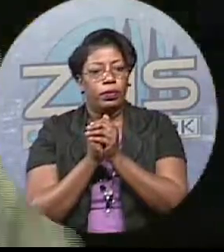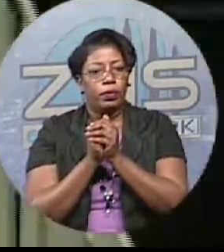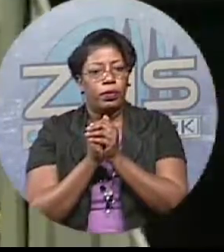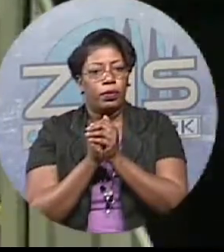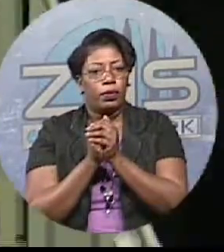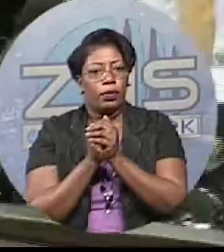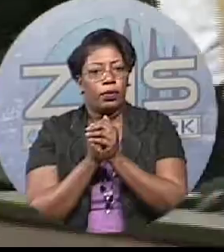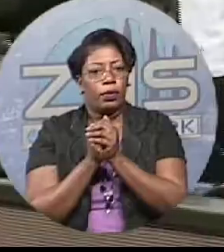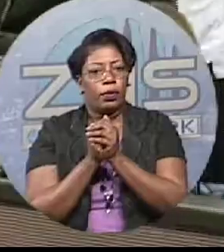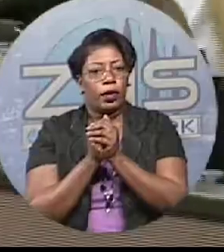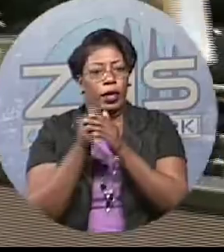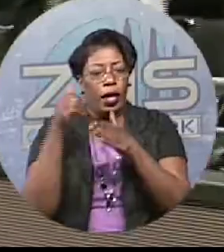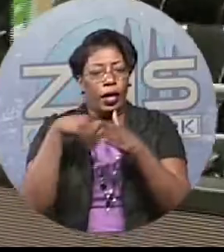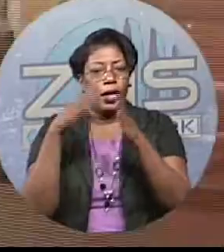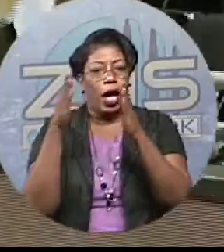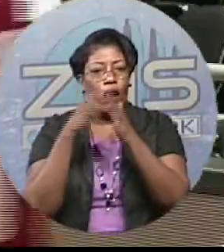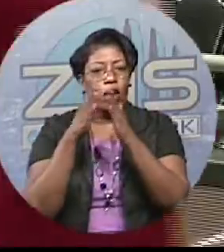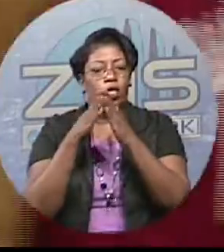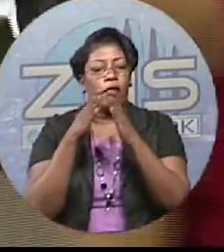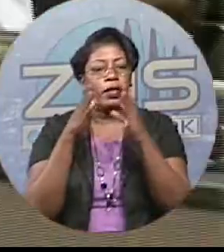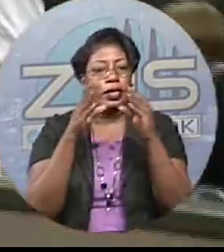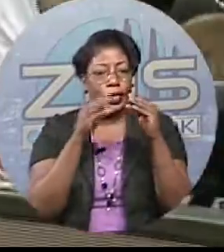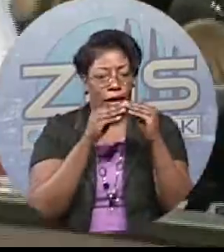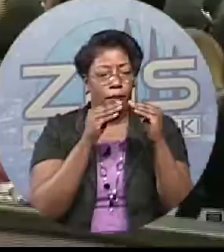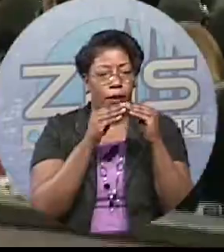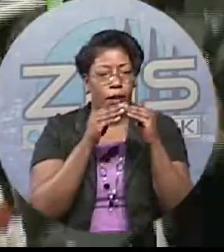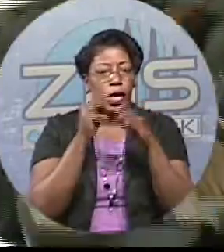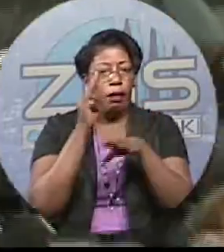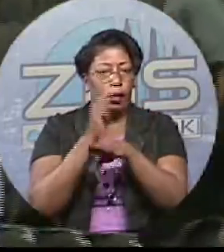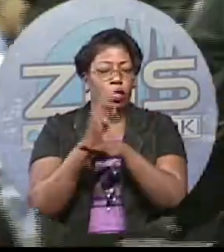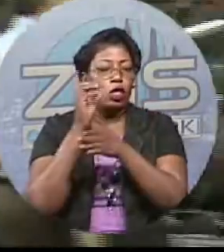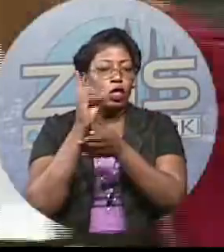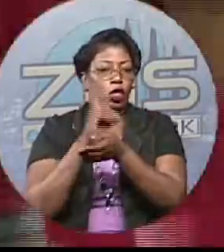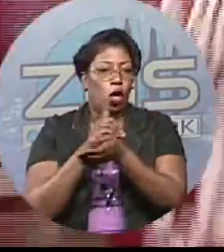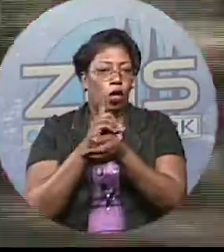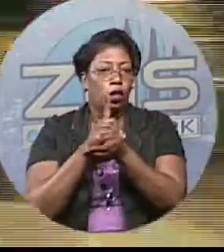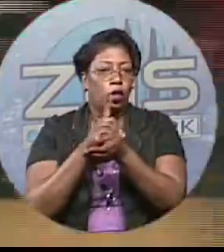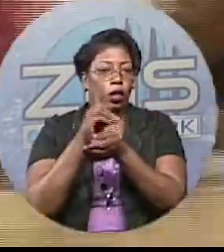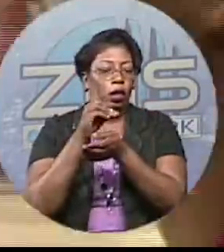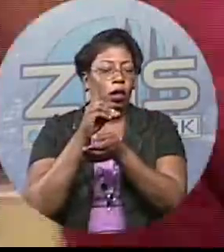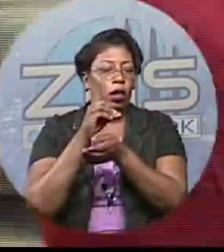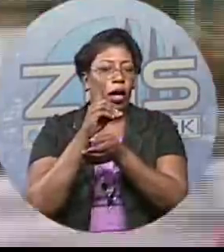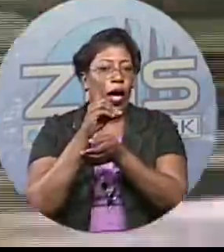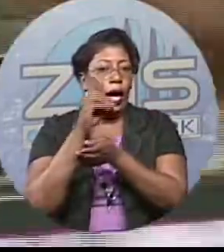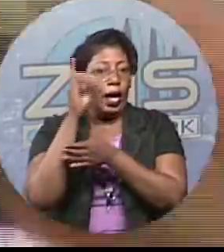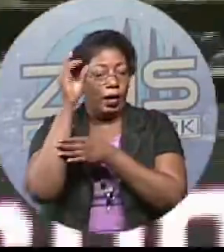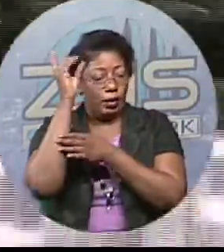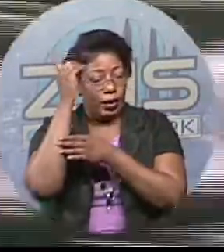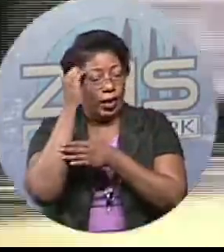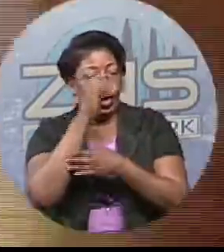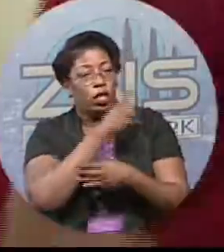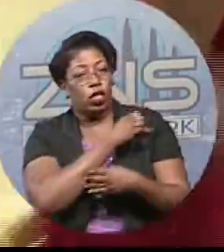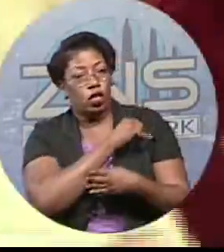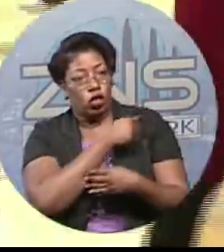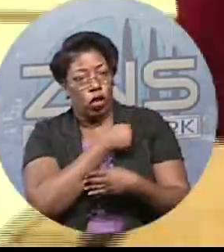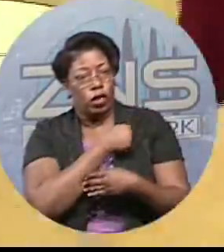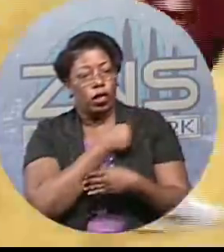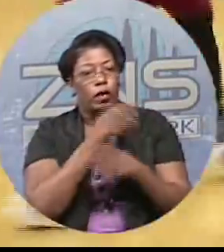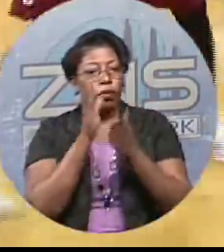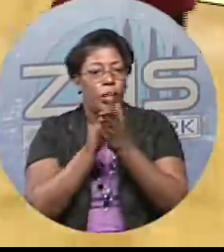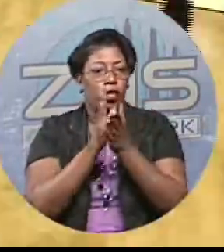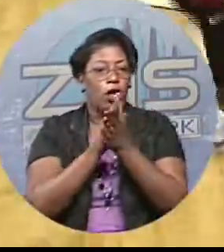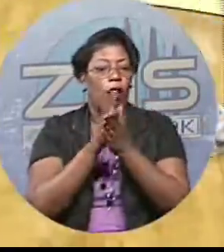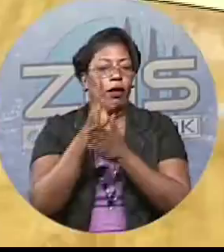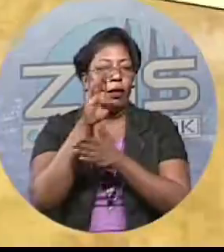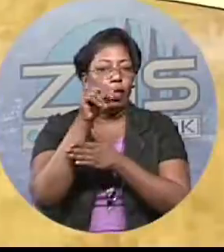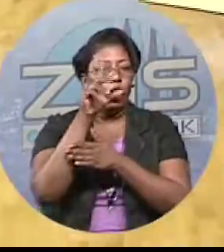During his remarks in the House of Assembly yesterday, Minister of Sports Dr. Daniel Johnson sang the praises of Bahamian Buddy Hield, the #1 ranked player